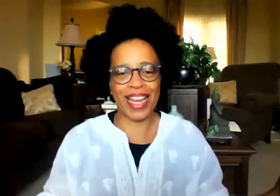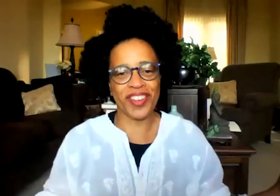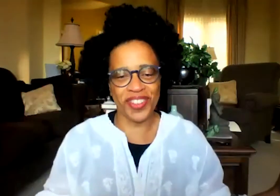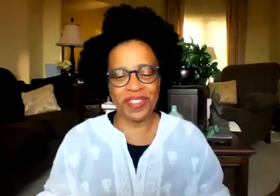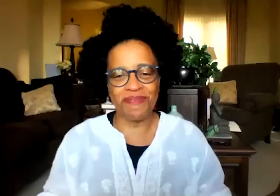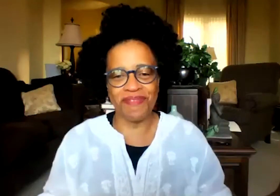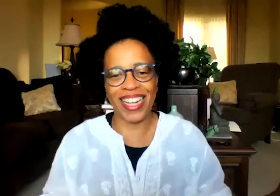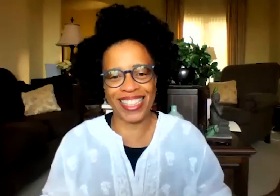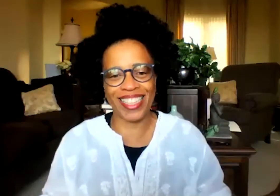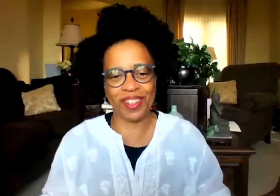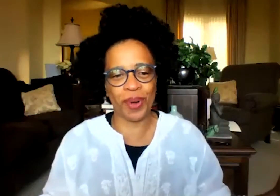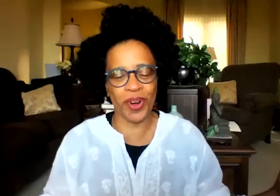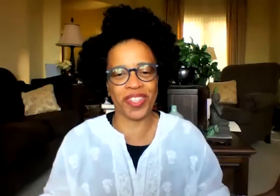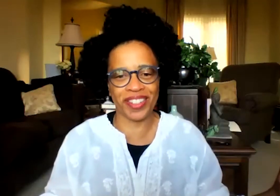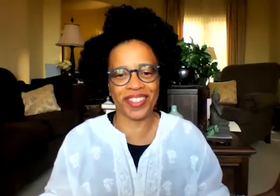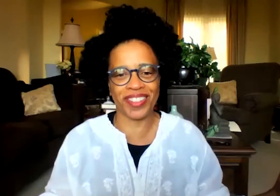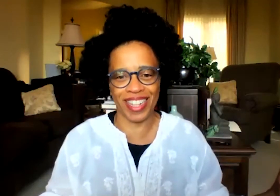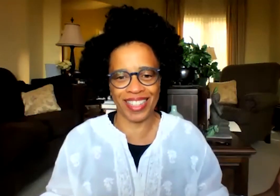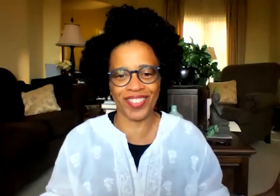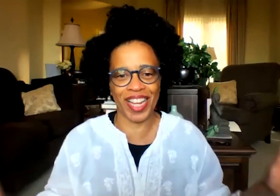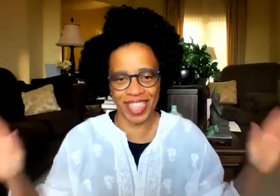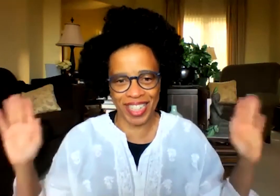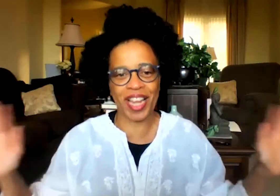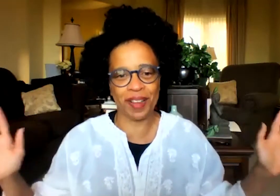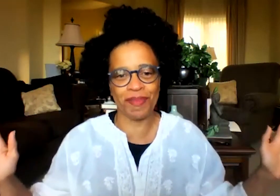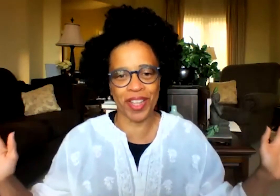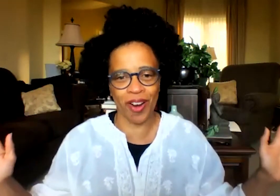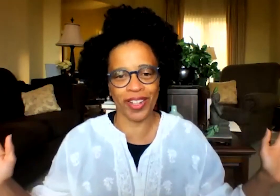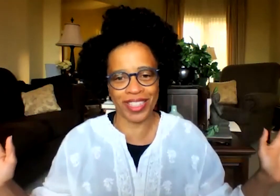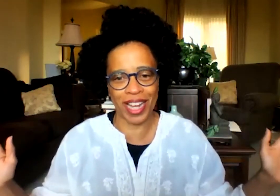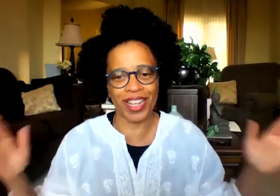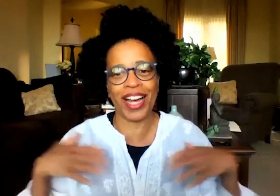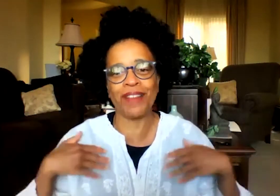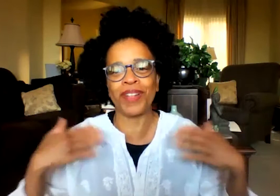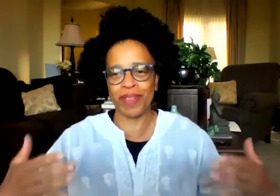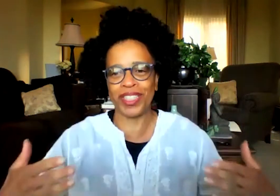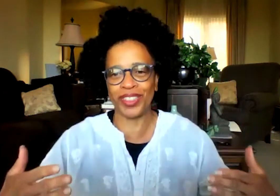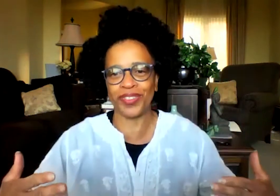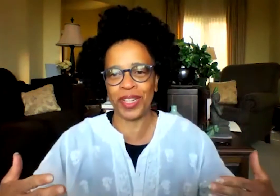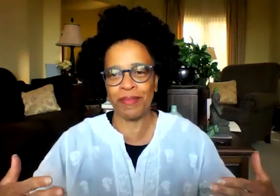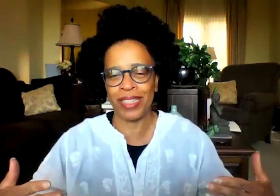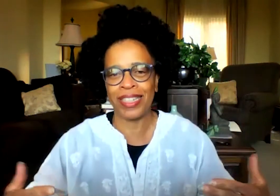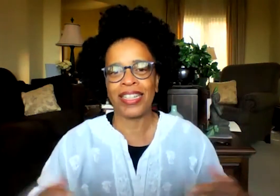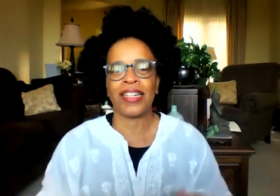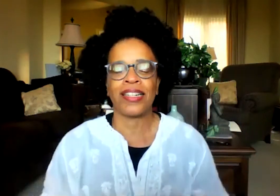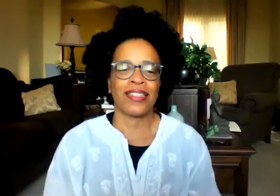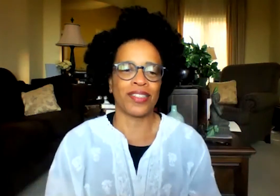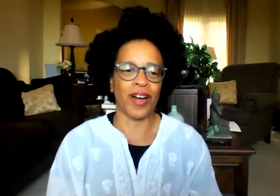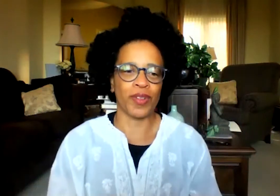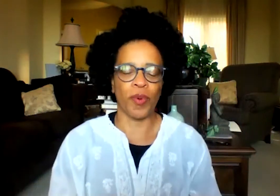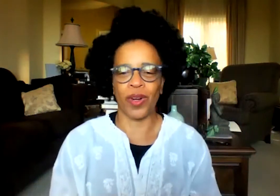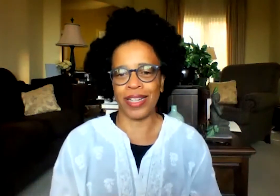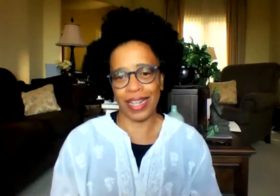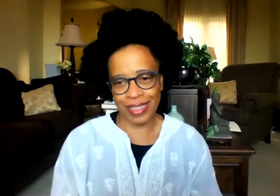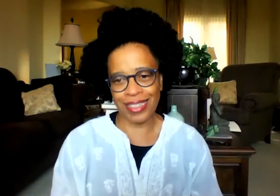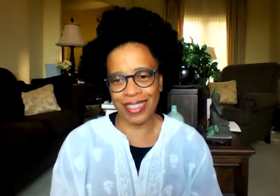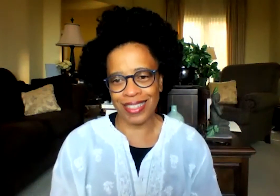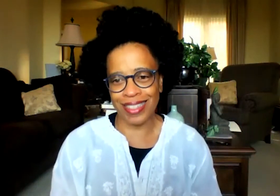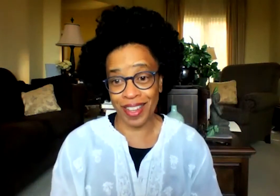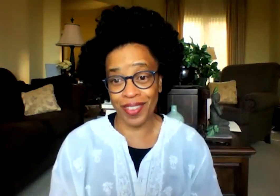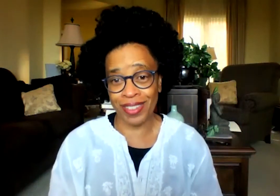my age, my birth year, to kind of like name the arc that I'm coming to you from. So I was born